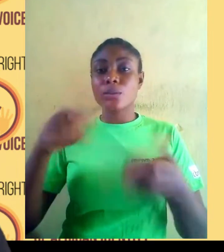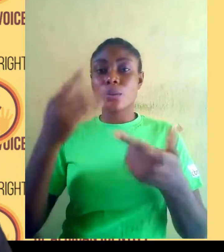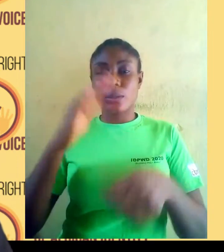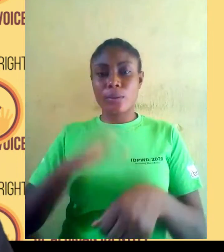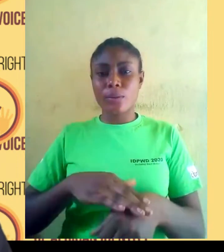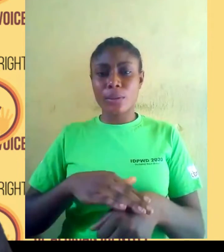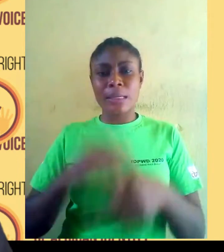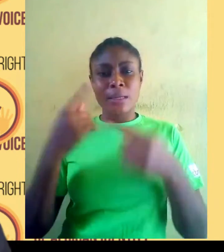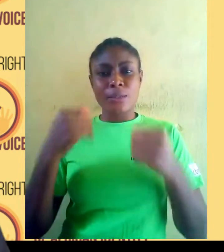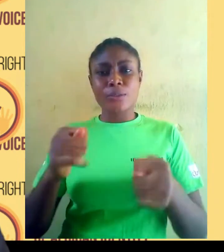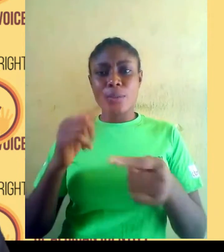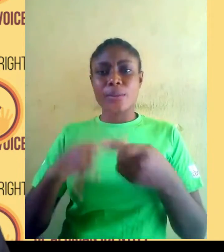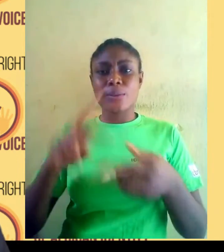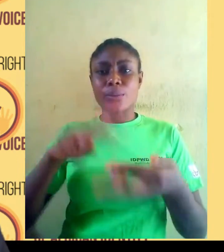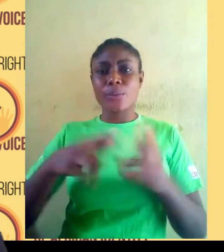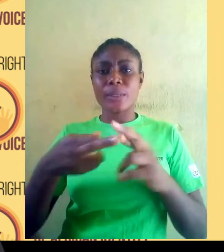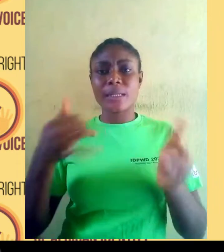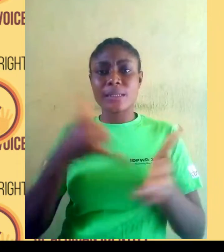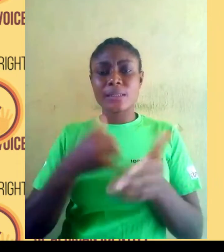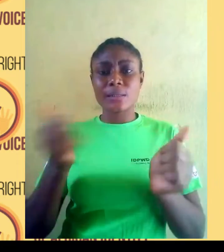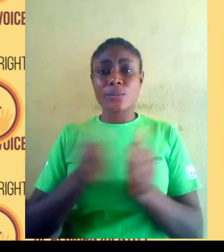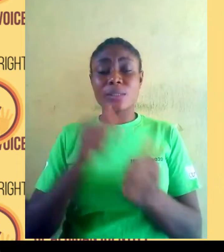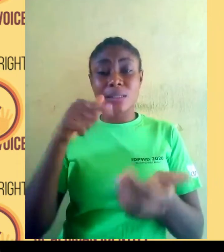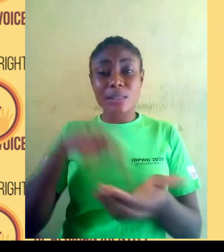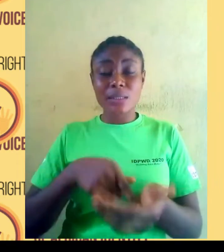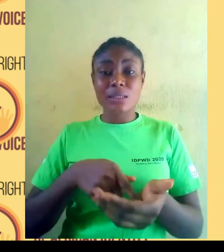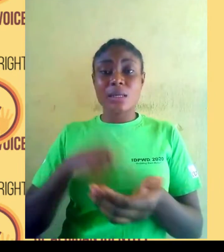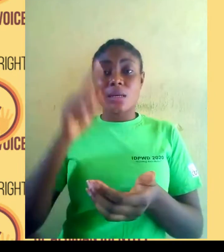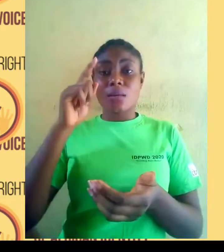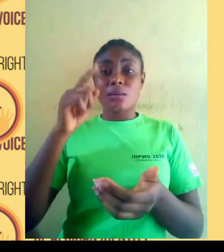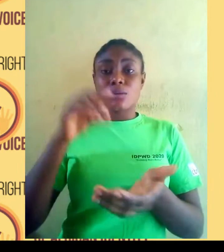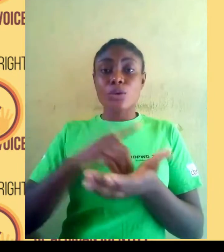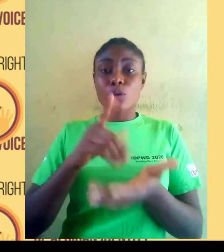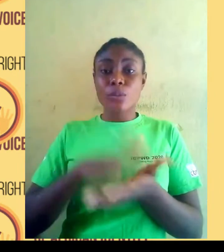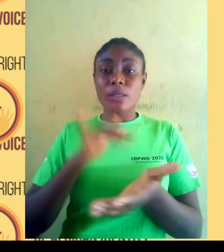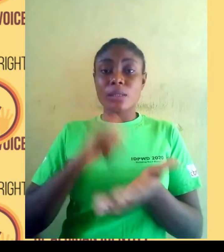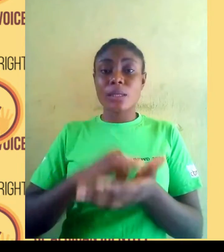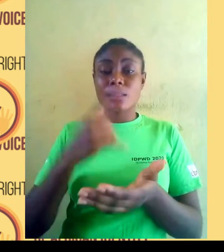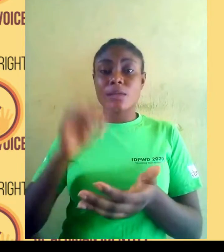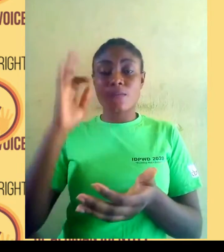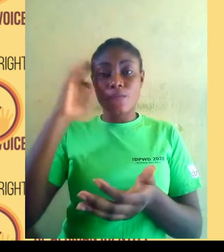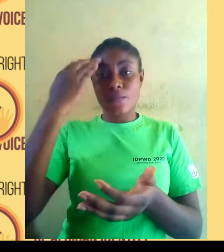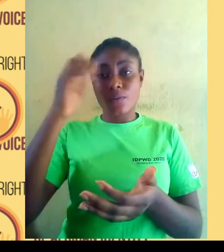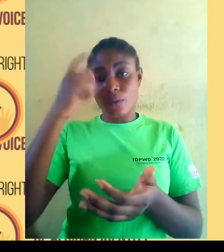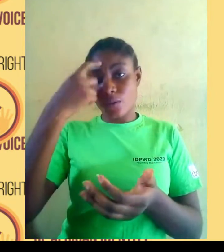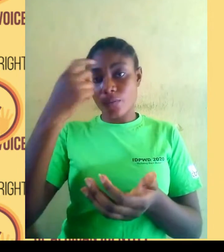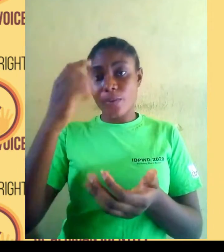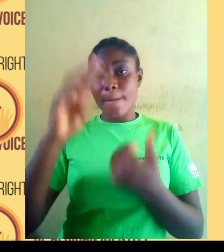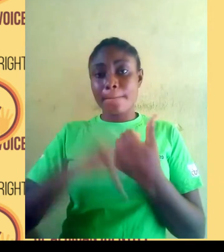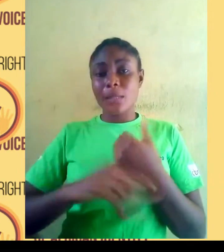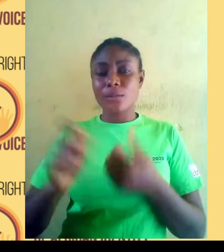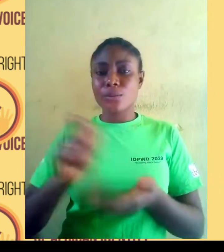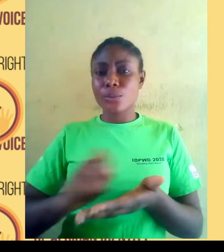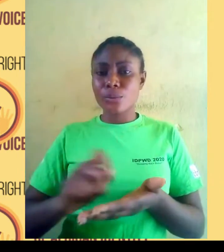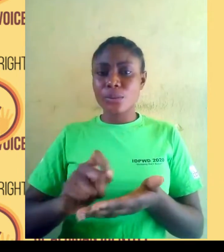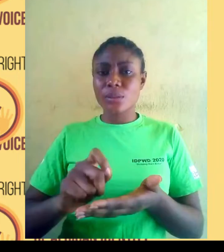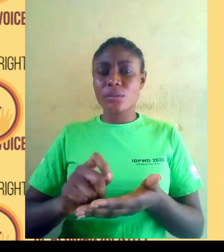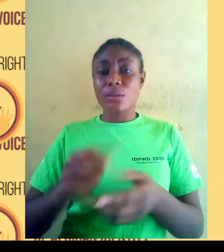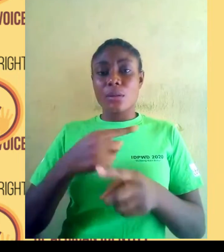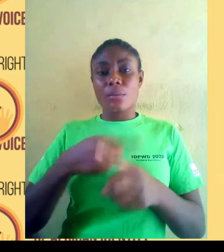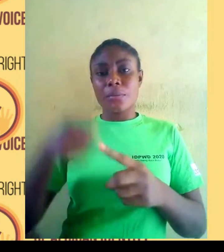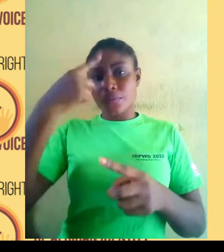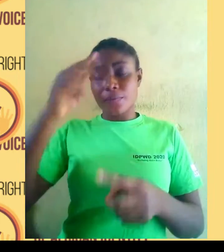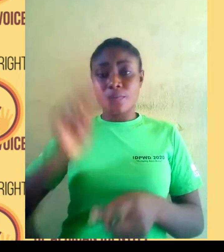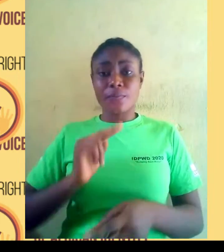relate it to this document that the federal government wrote, a lot of questions will be asked. But for us,